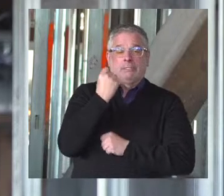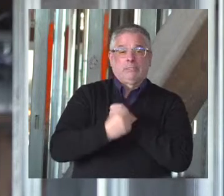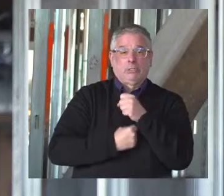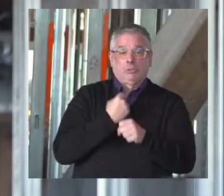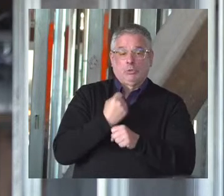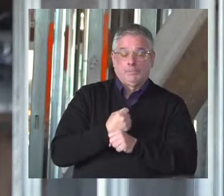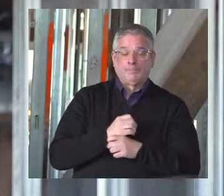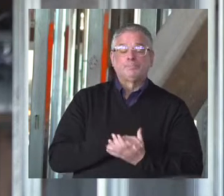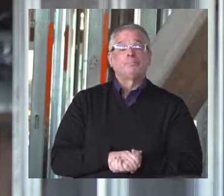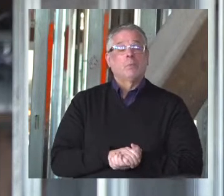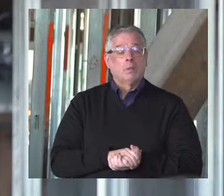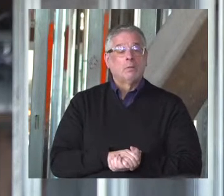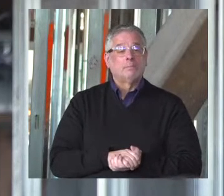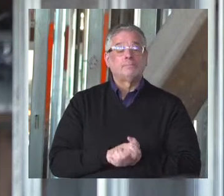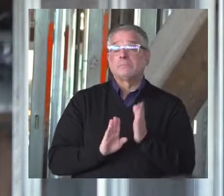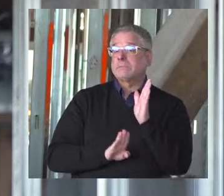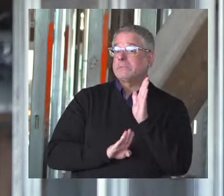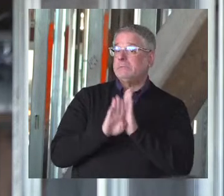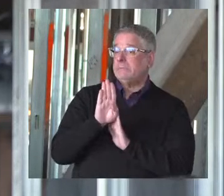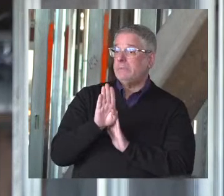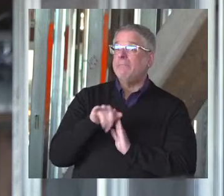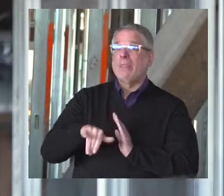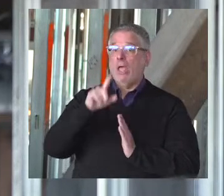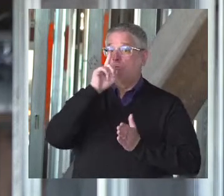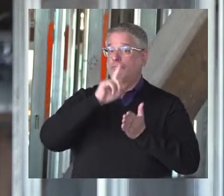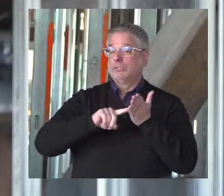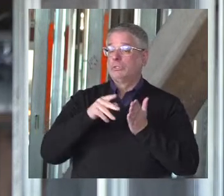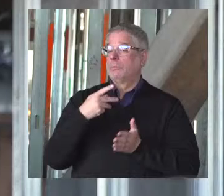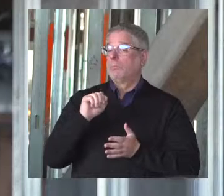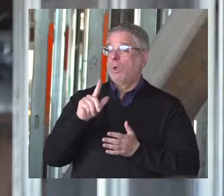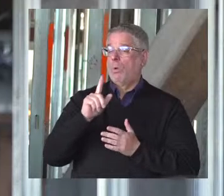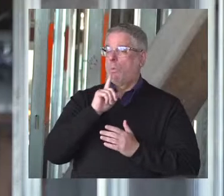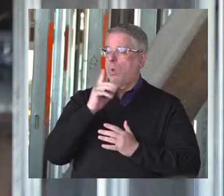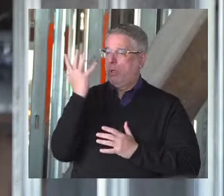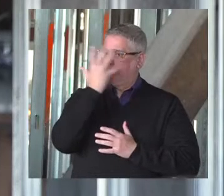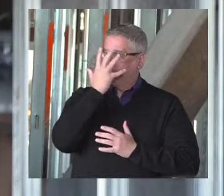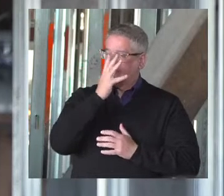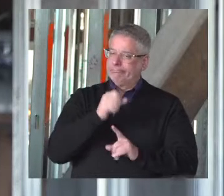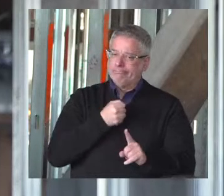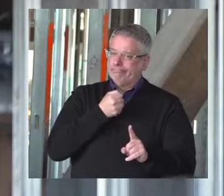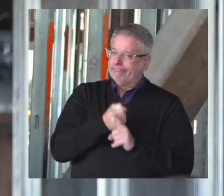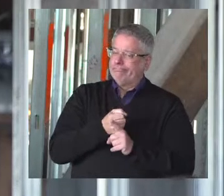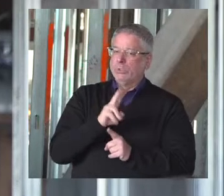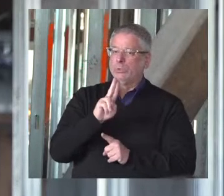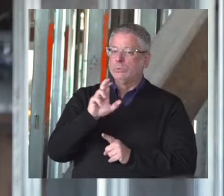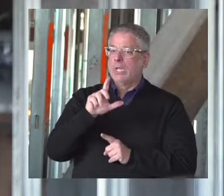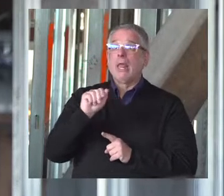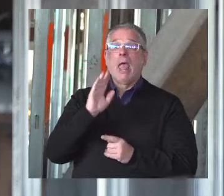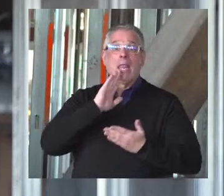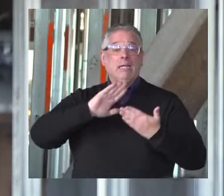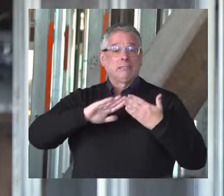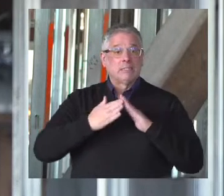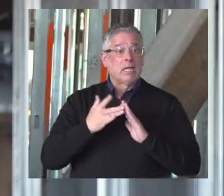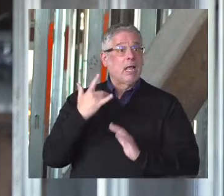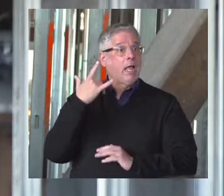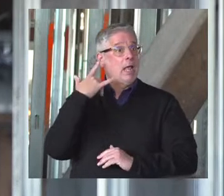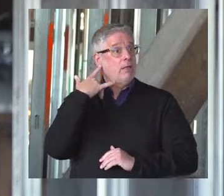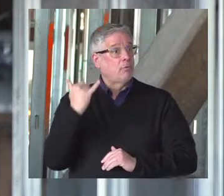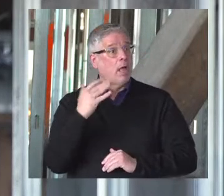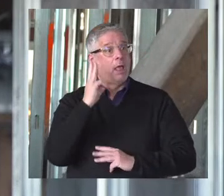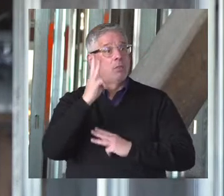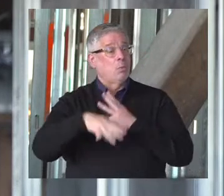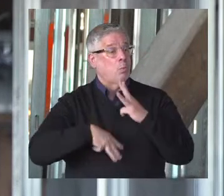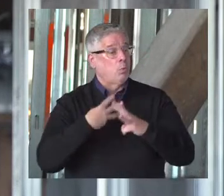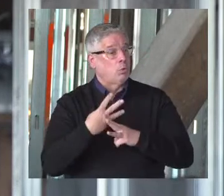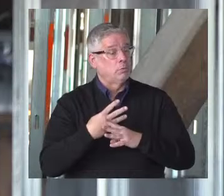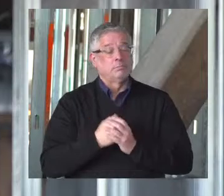years. The development of the research park will have a monumental impact on UCLA and our city, California, and the